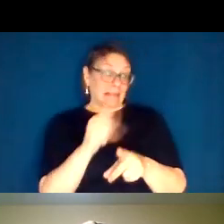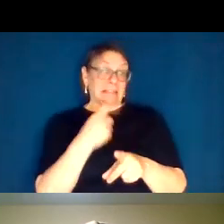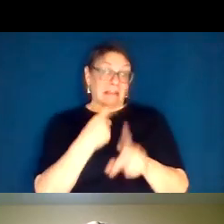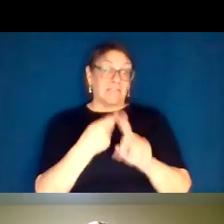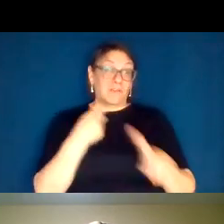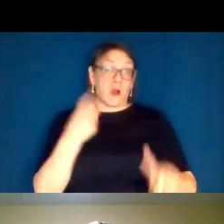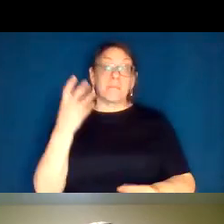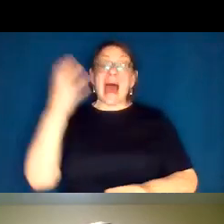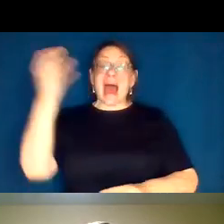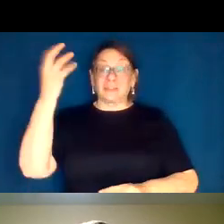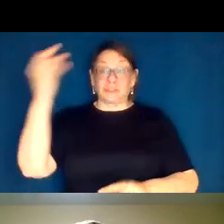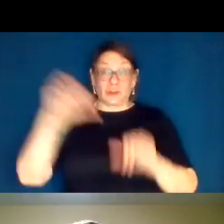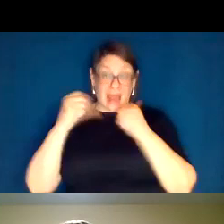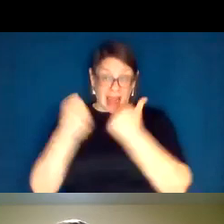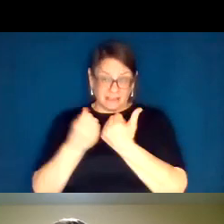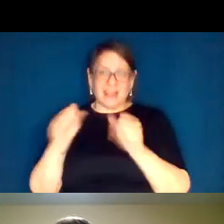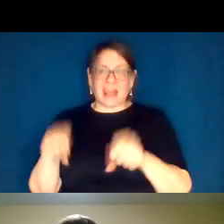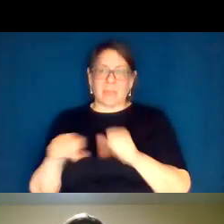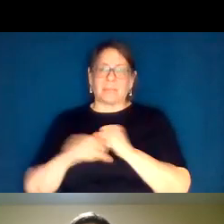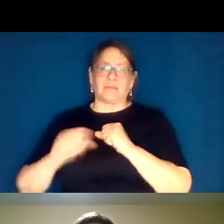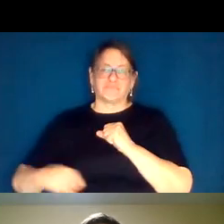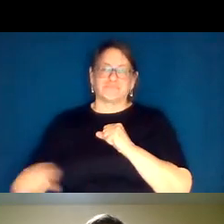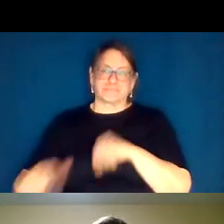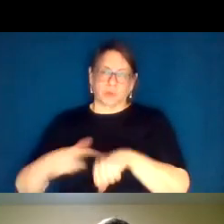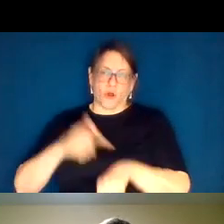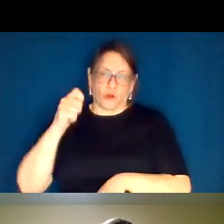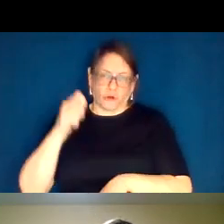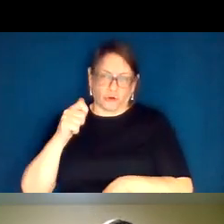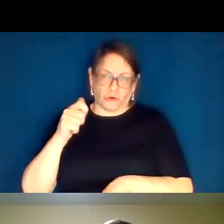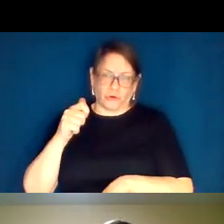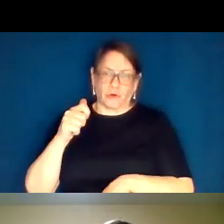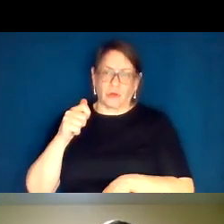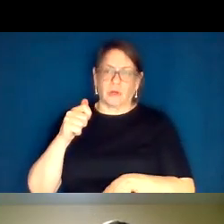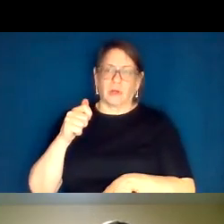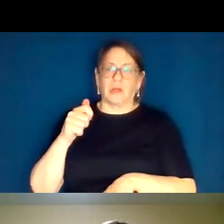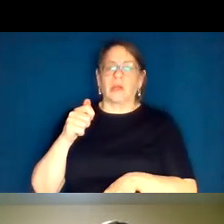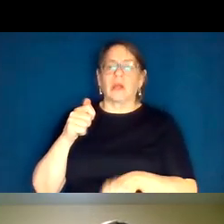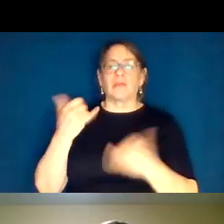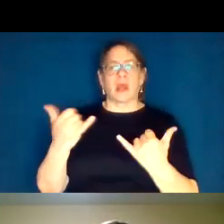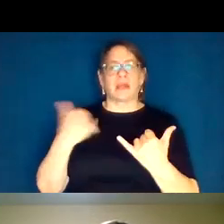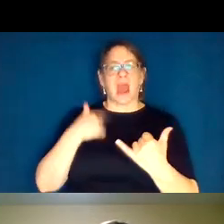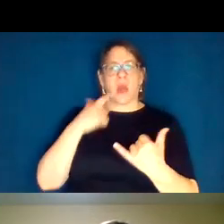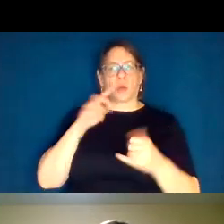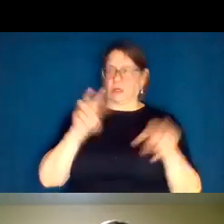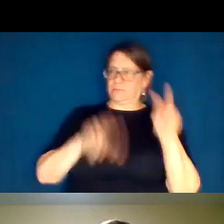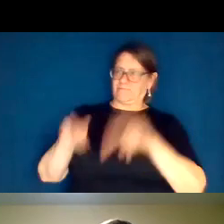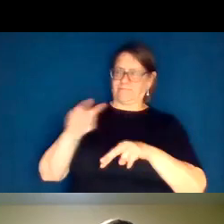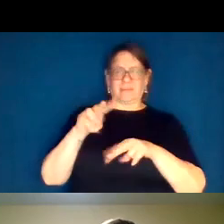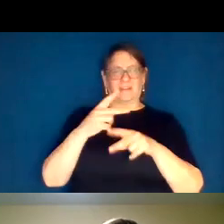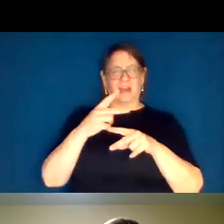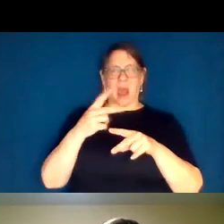external agencies, it can be longer. And I think at this point, it's probably worth taking a step back and teasing out the two parts of your